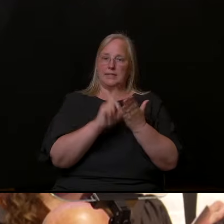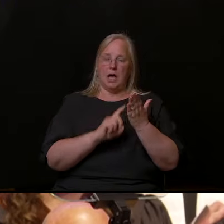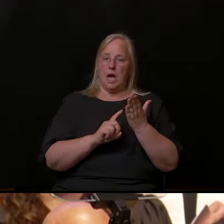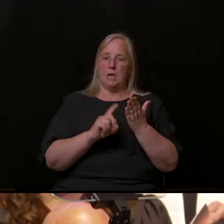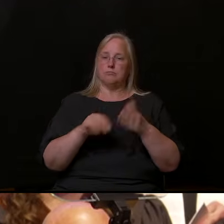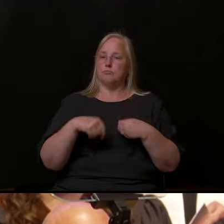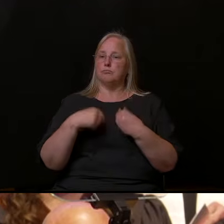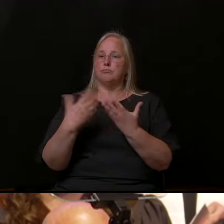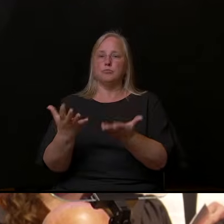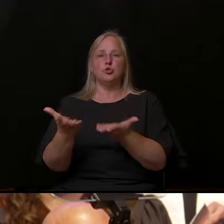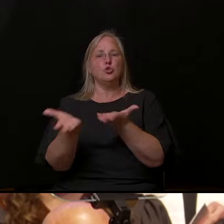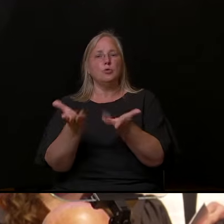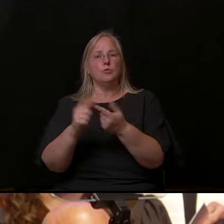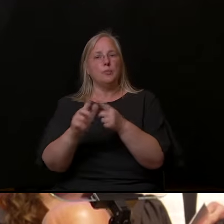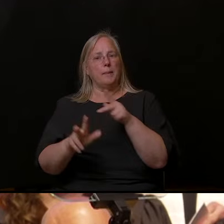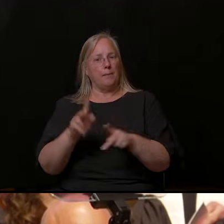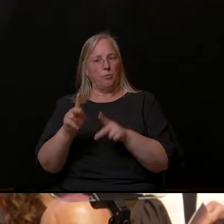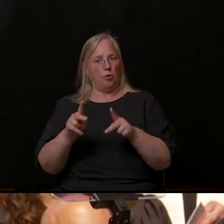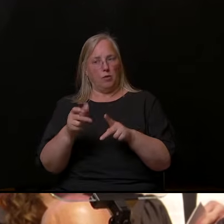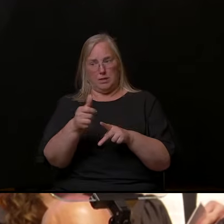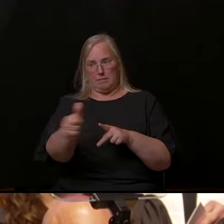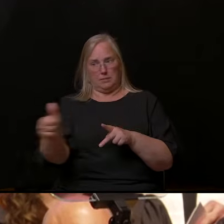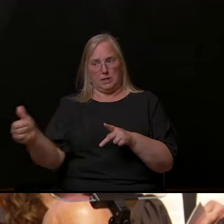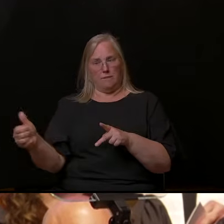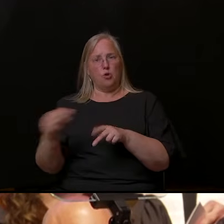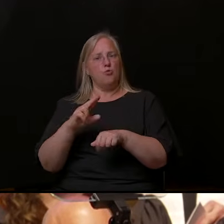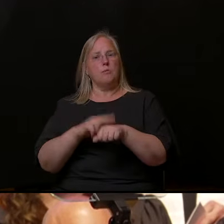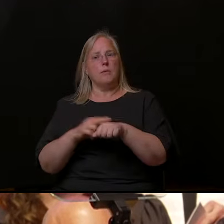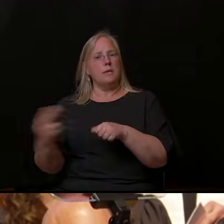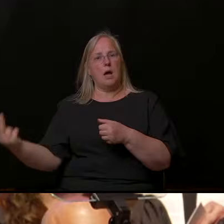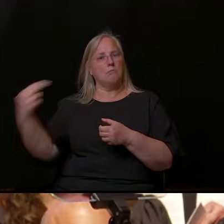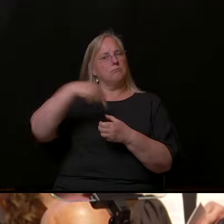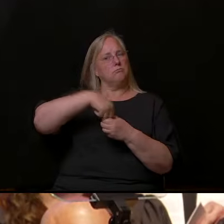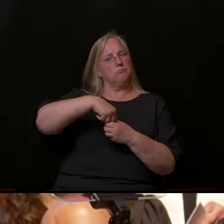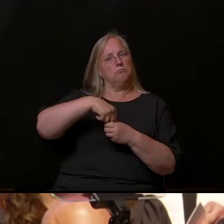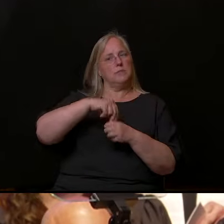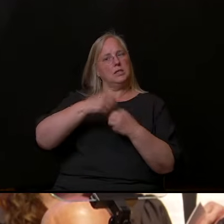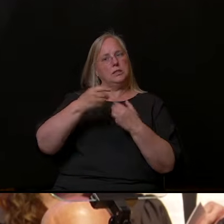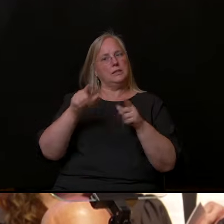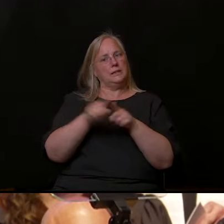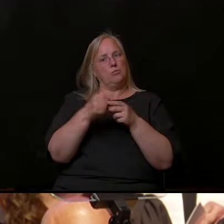who would not otherwise be in the room where decisions were made.